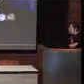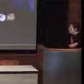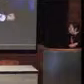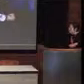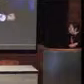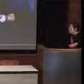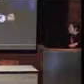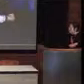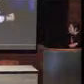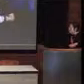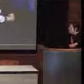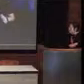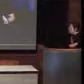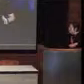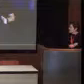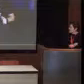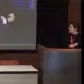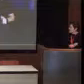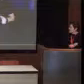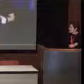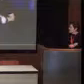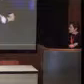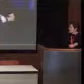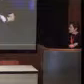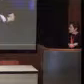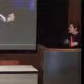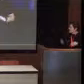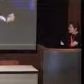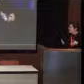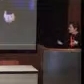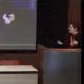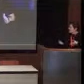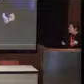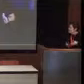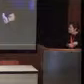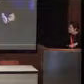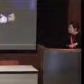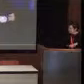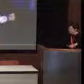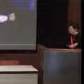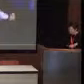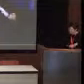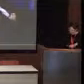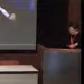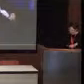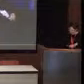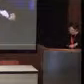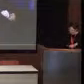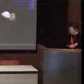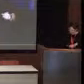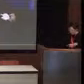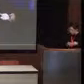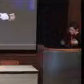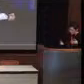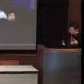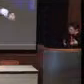a runner, and she actually started an organization, not-for-profit, called Brightside, which is really a support group